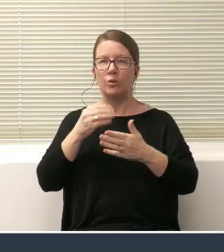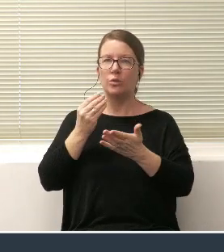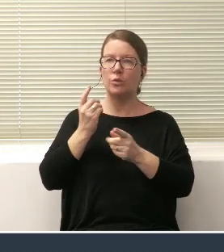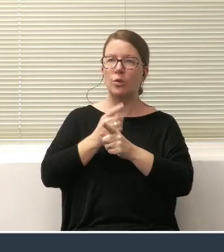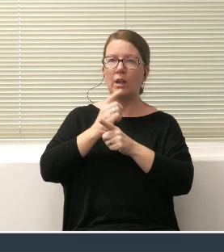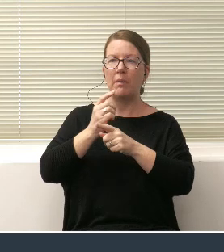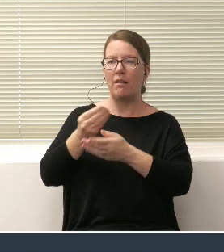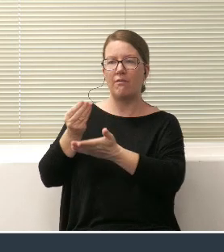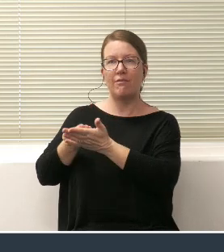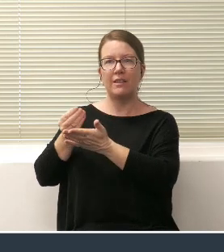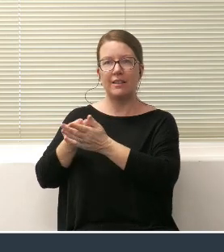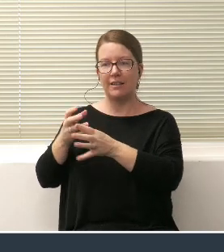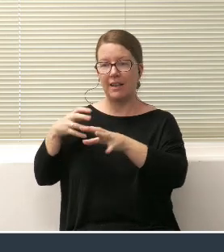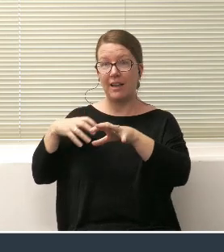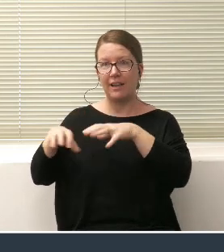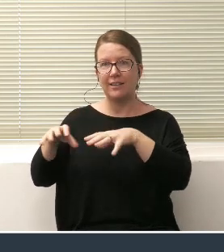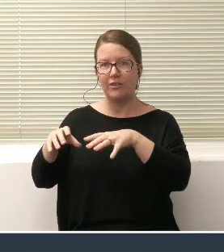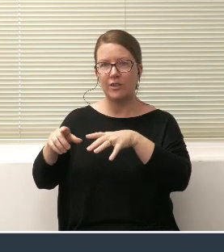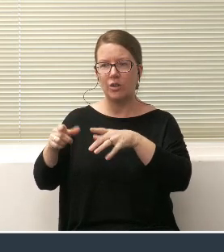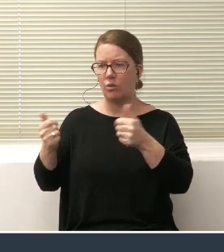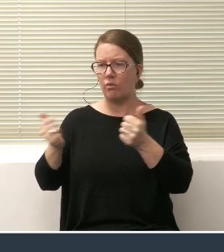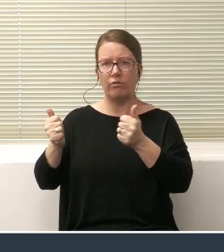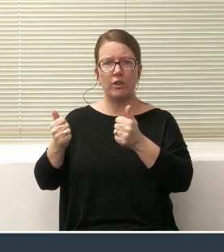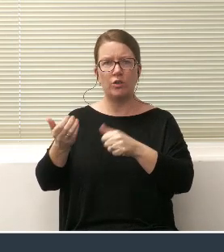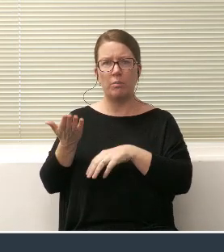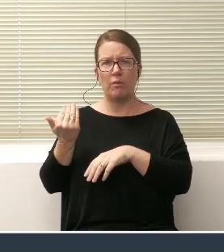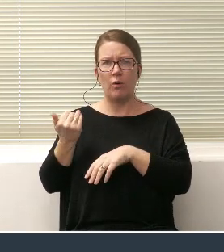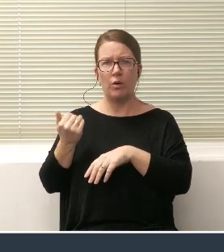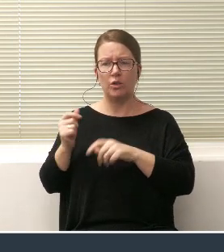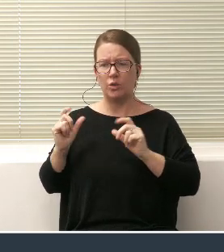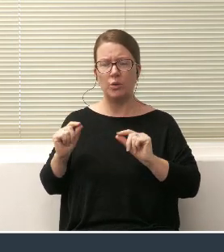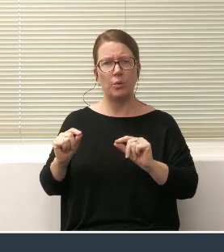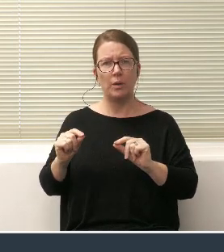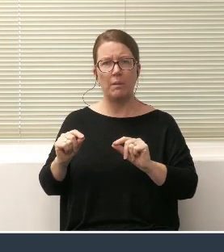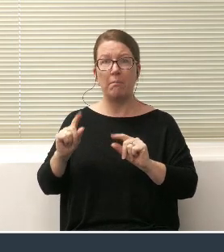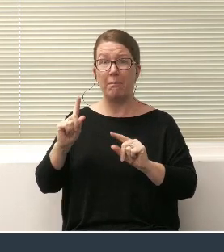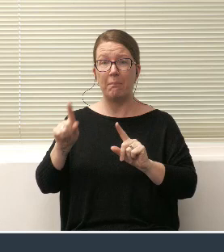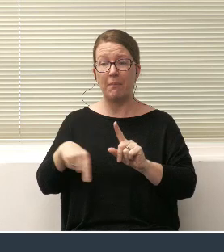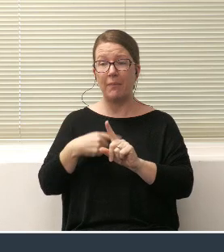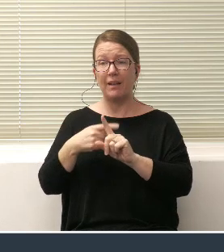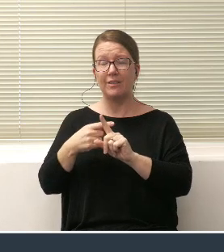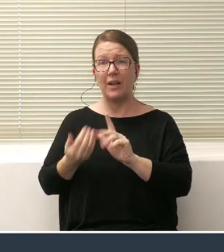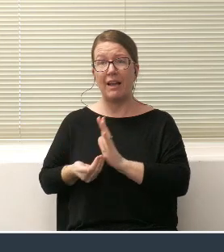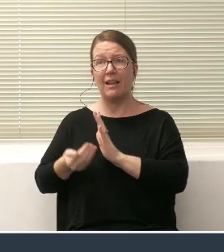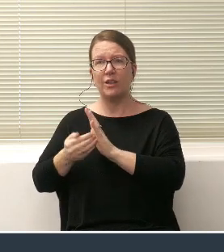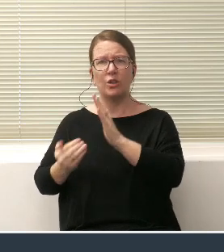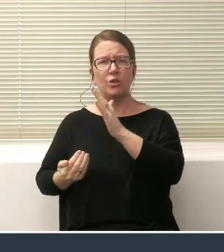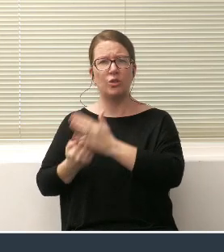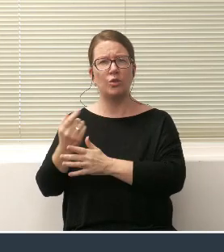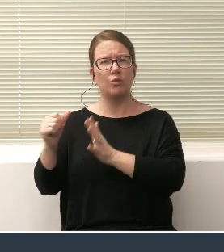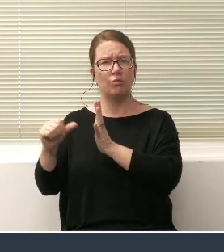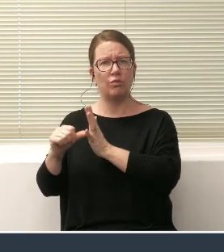funding activities that we currently already do with a new rate, which to me a new rate would be for a